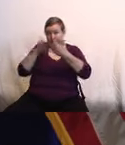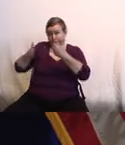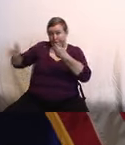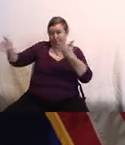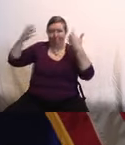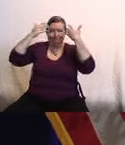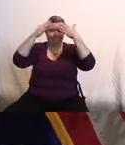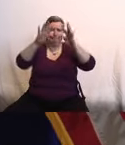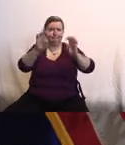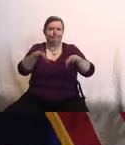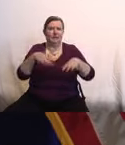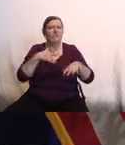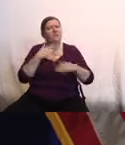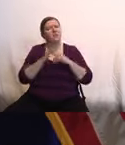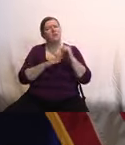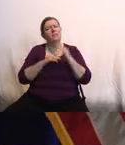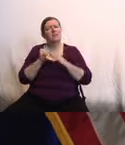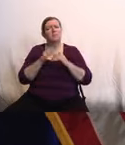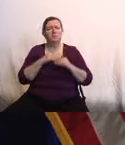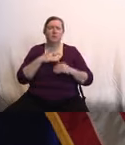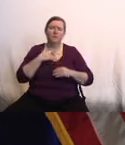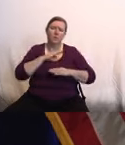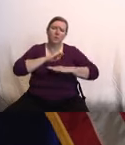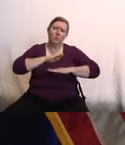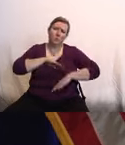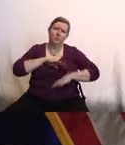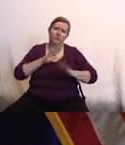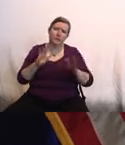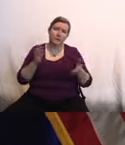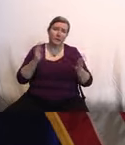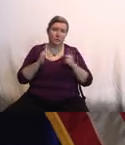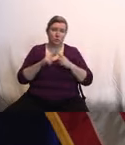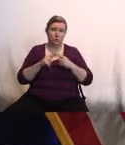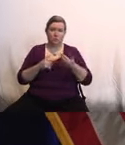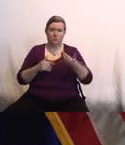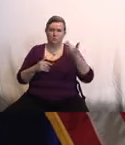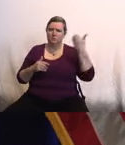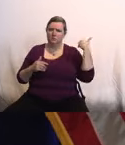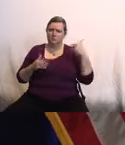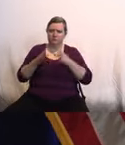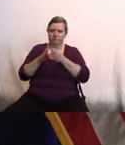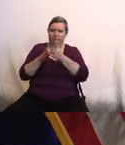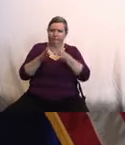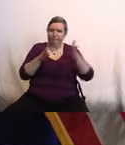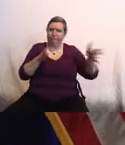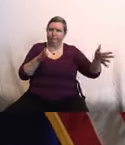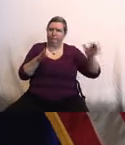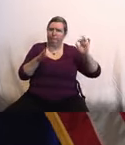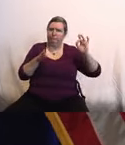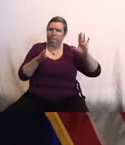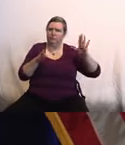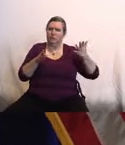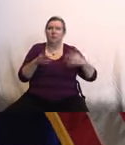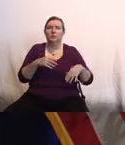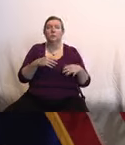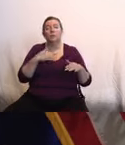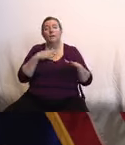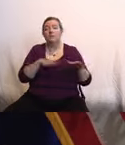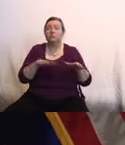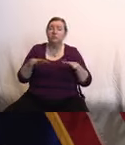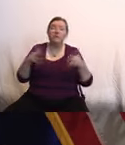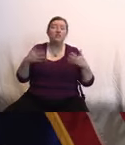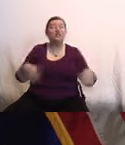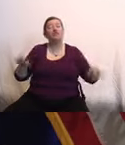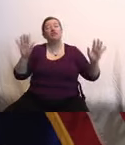more comfortable and happy about where we are now compared to where we were 2 years ago. But neither am I complacent saying that this is